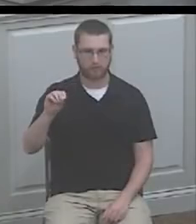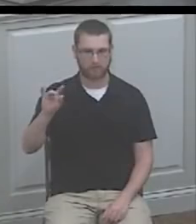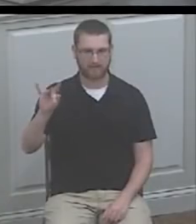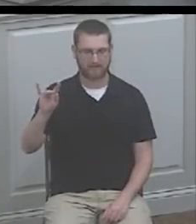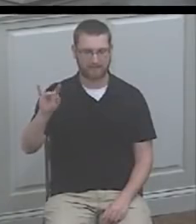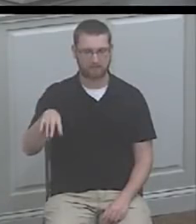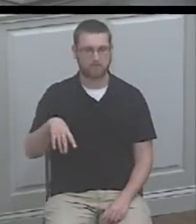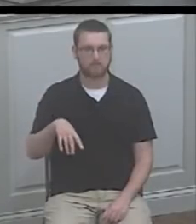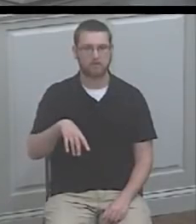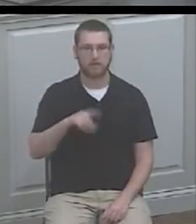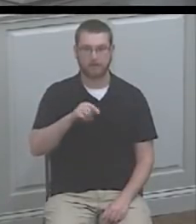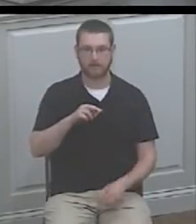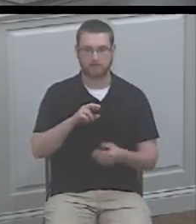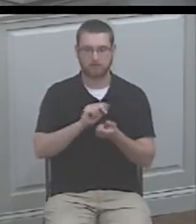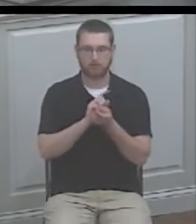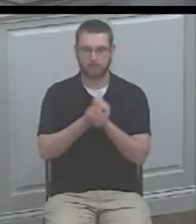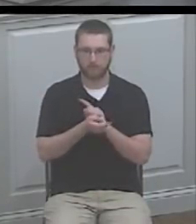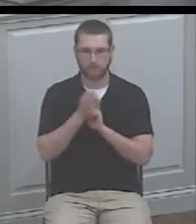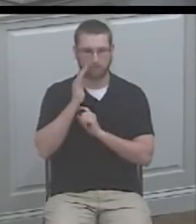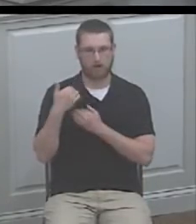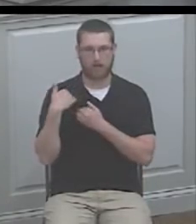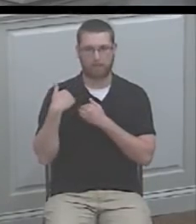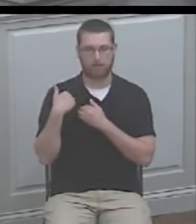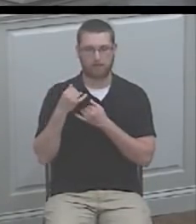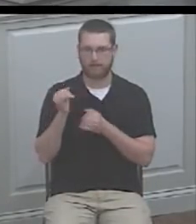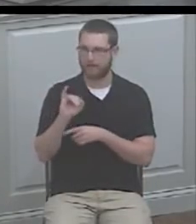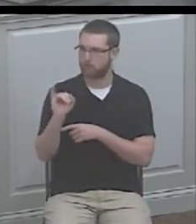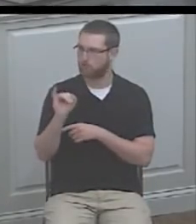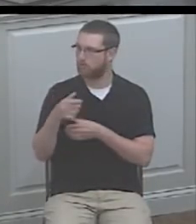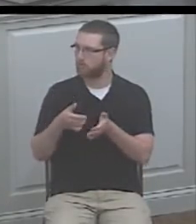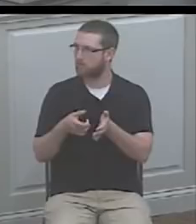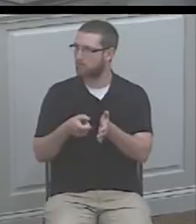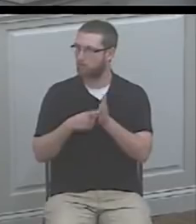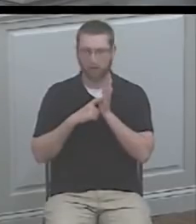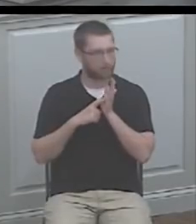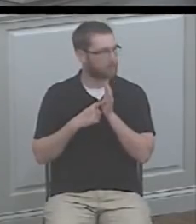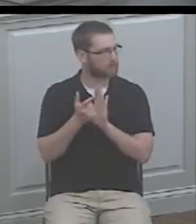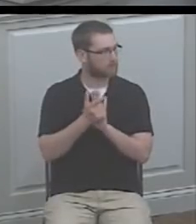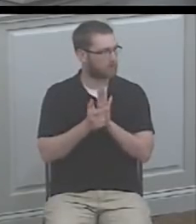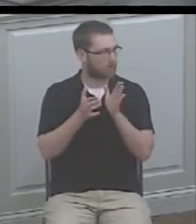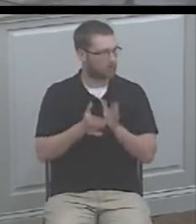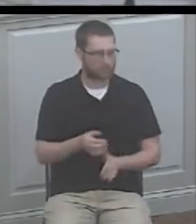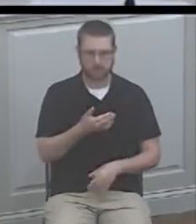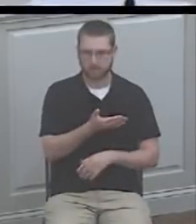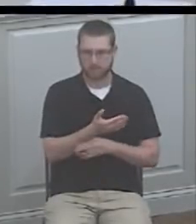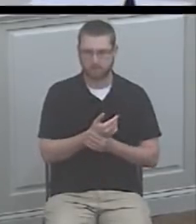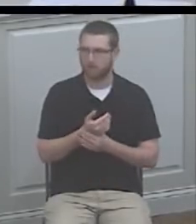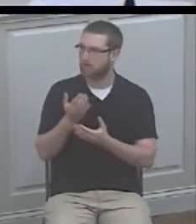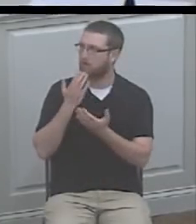05-14-01-2018. This is the revision of liability insurance requirements. Councilor Dexter. Thank you, Mayor.